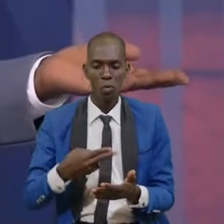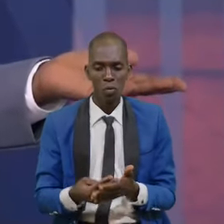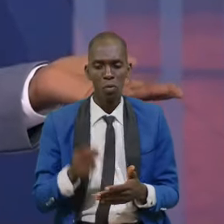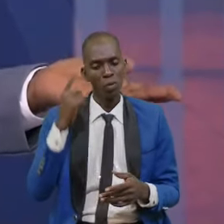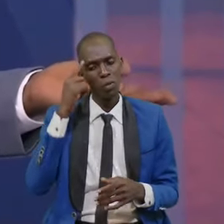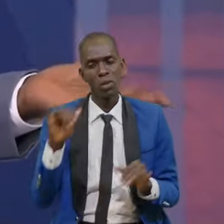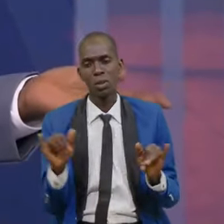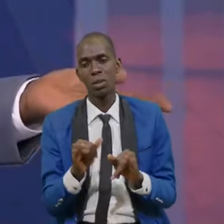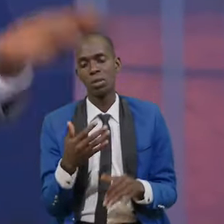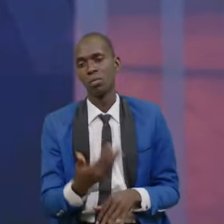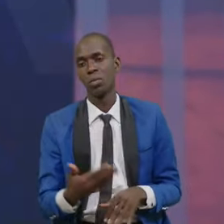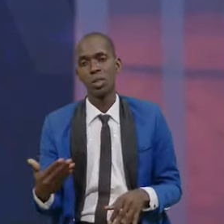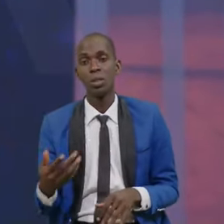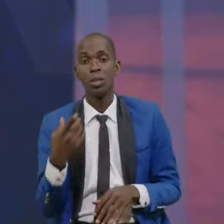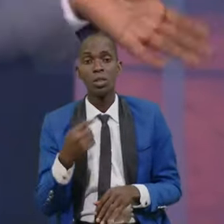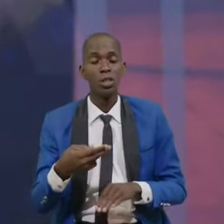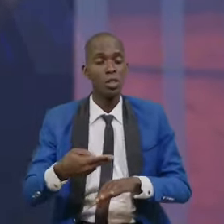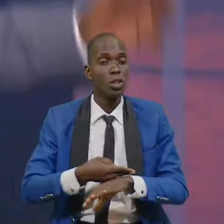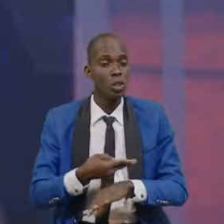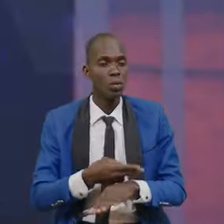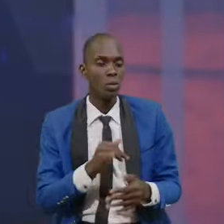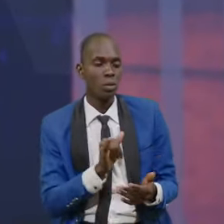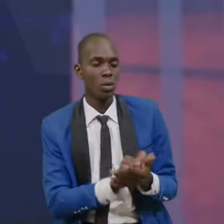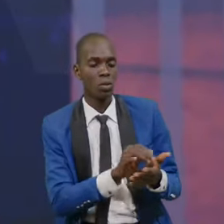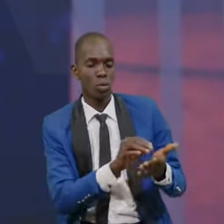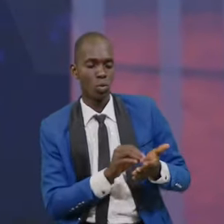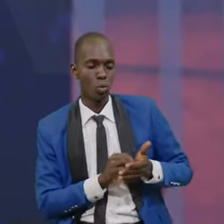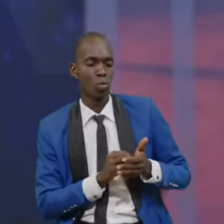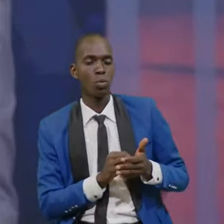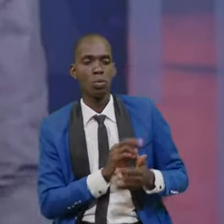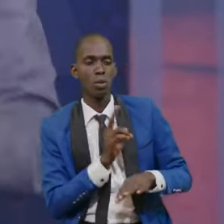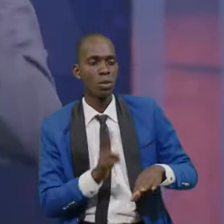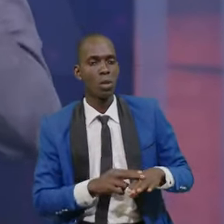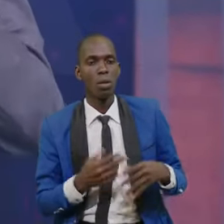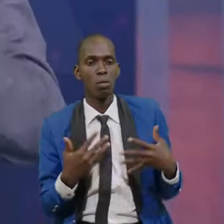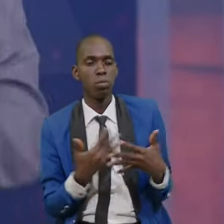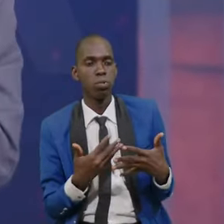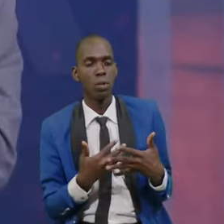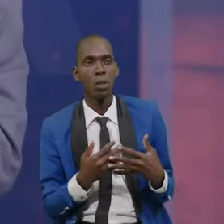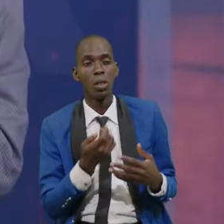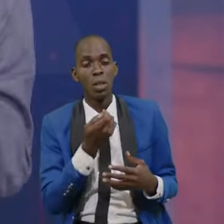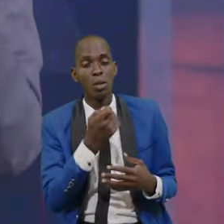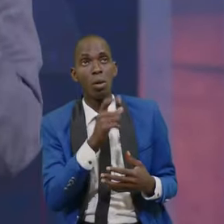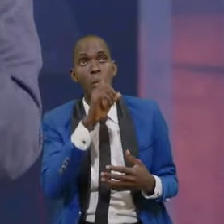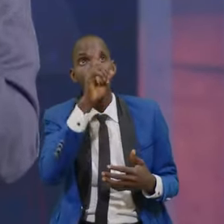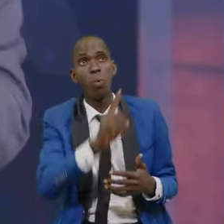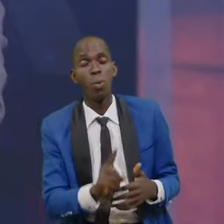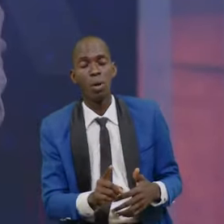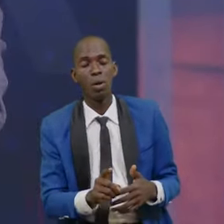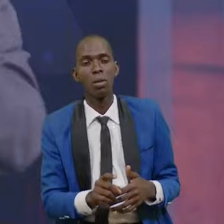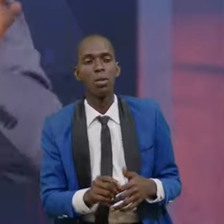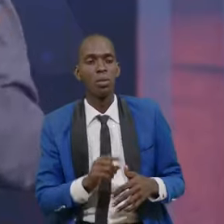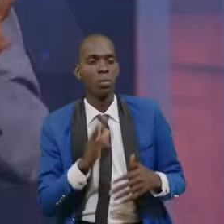The sheep, that's his nature, it trembles. A little thunder there is shaking. Rain